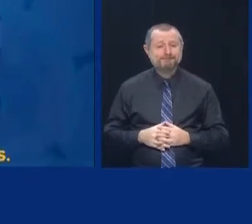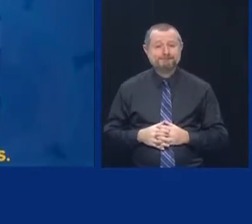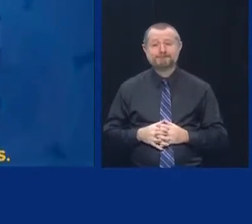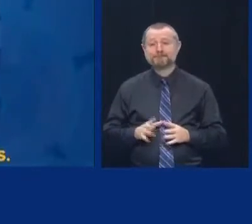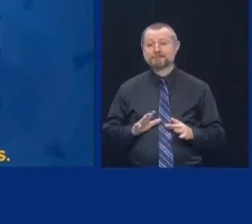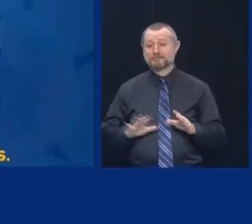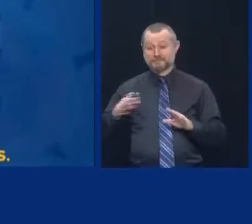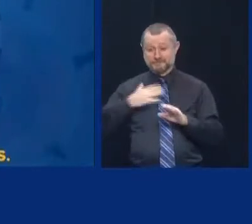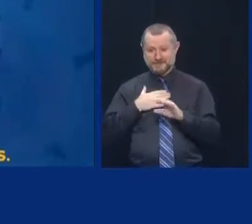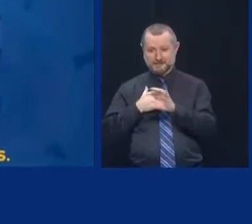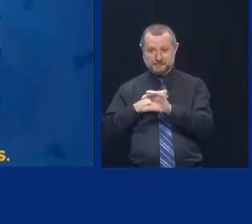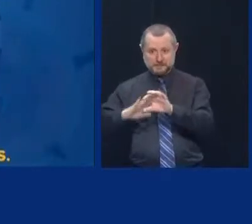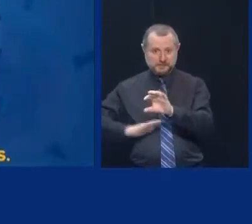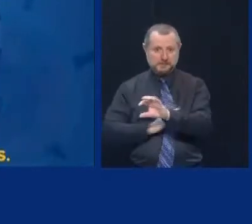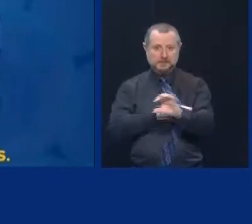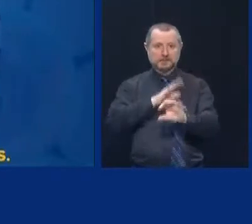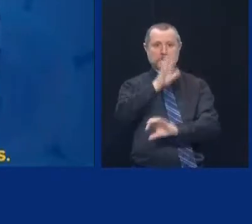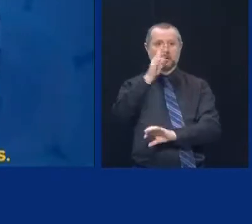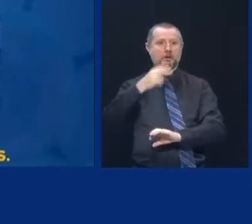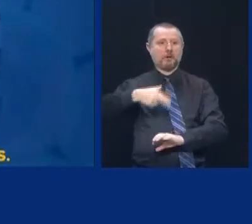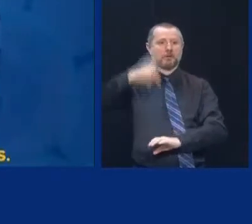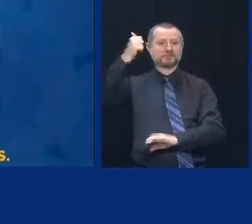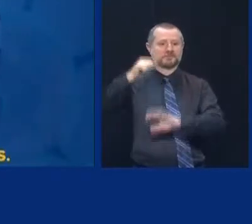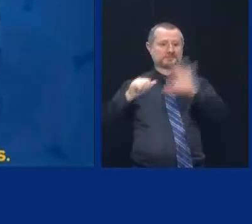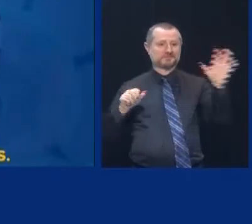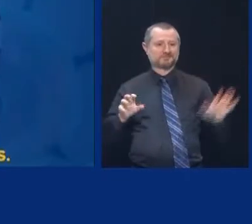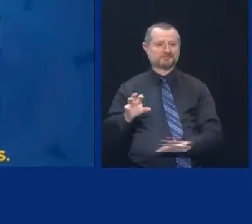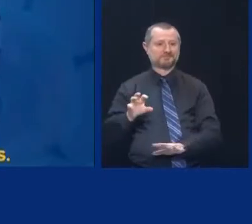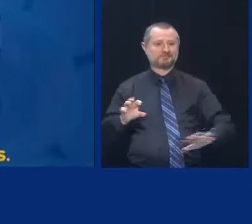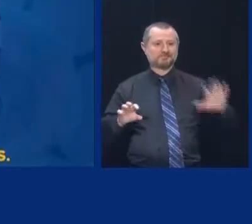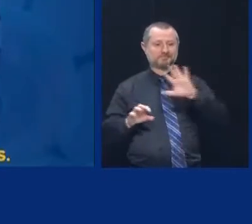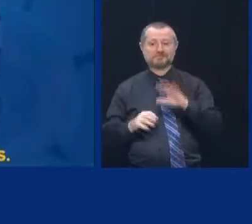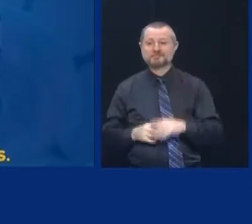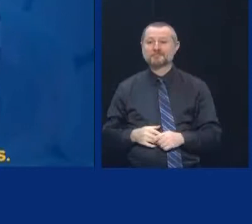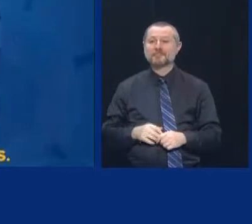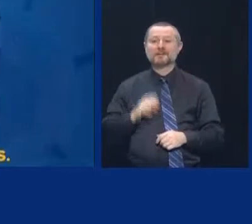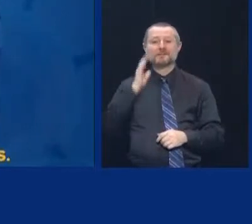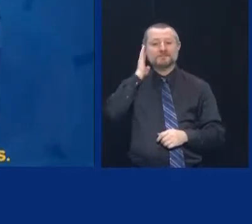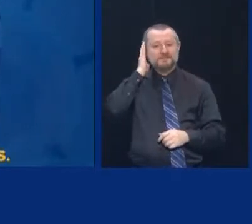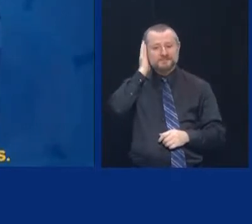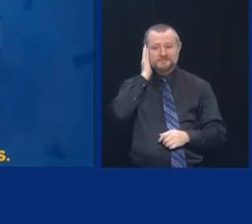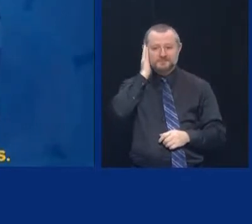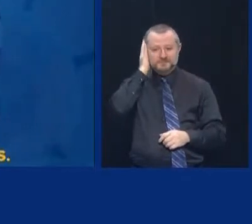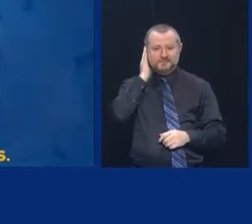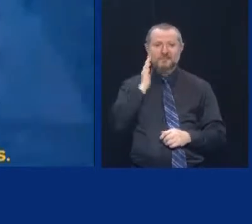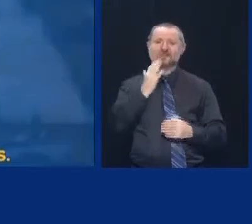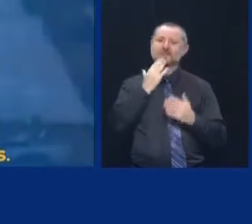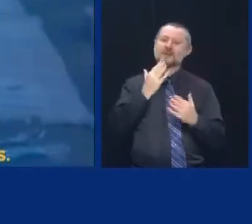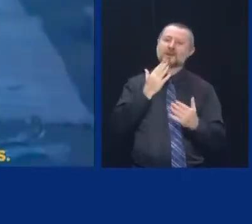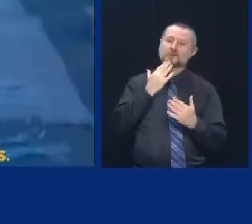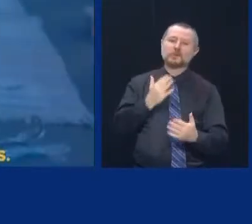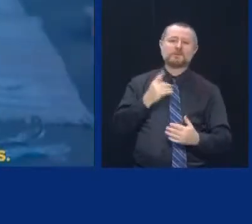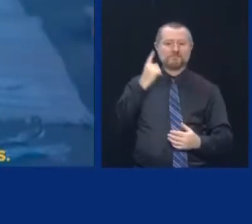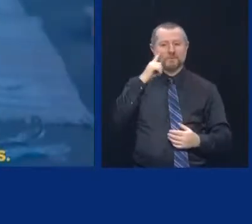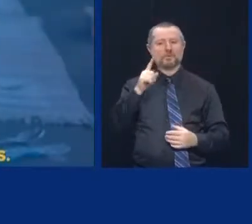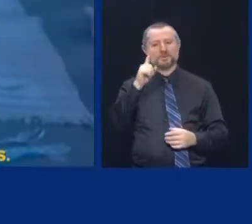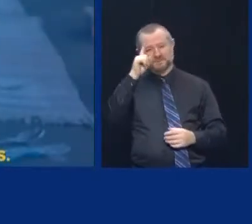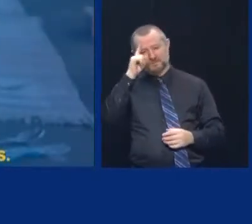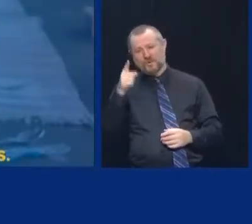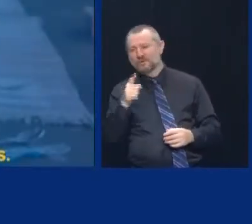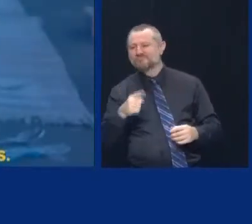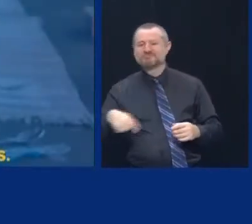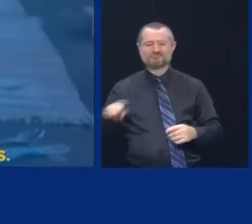are higher than we are. But I give thanks for the intelligence and the action of New